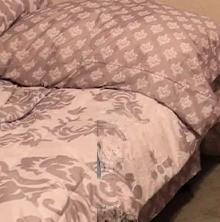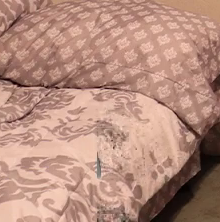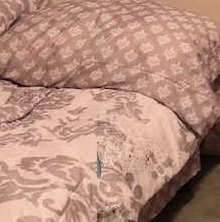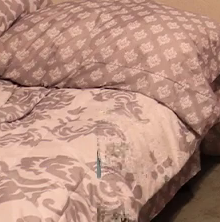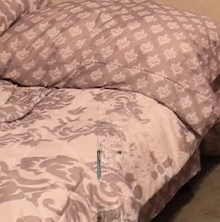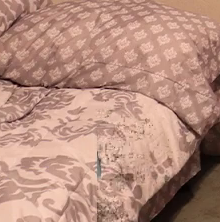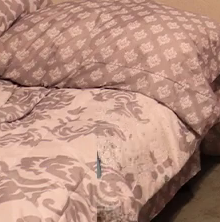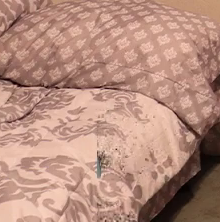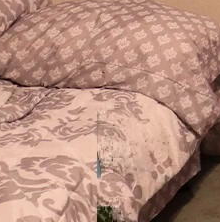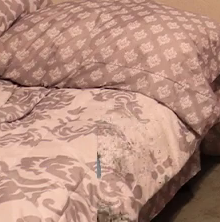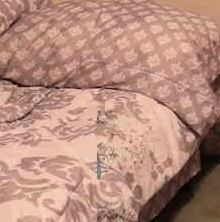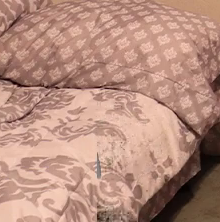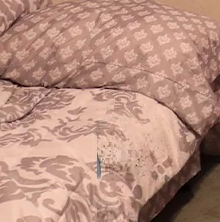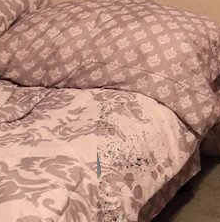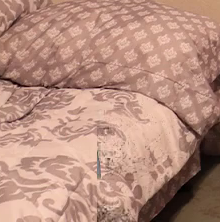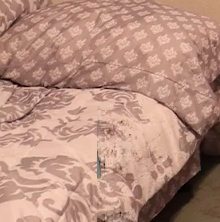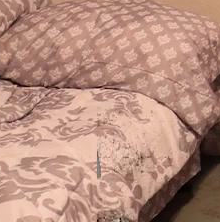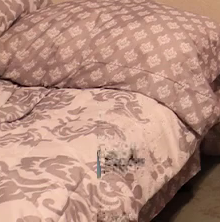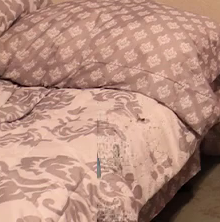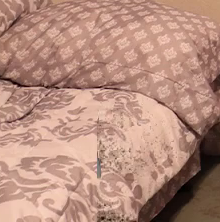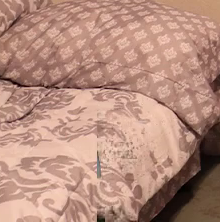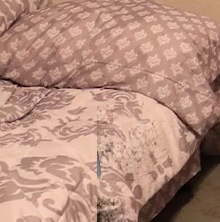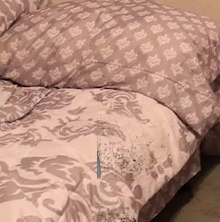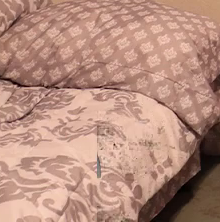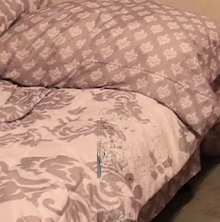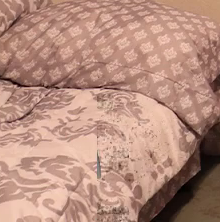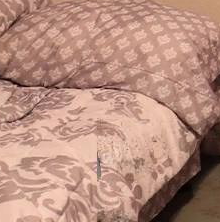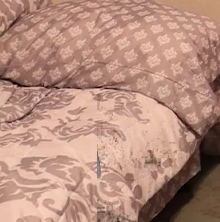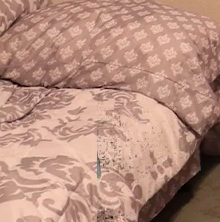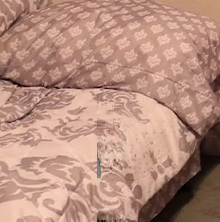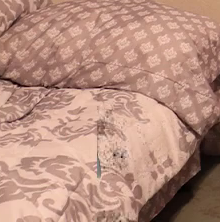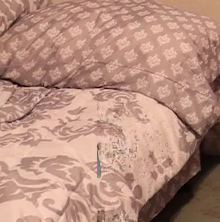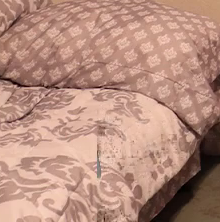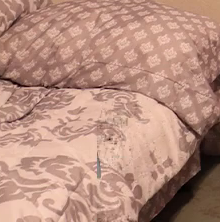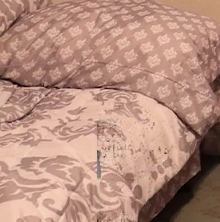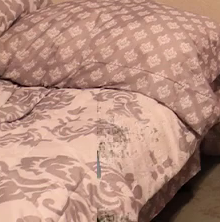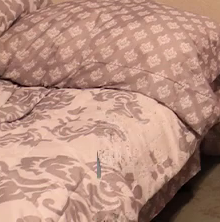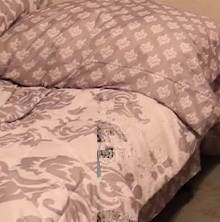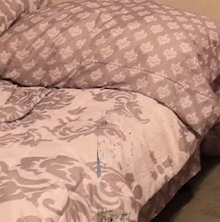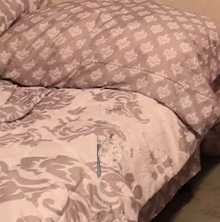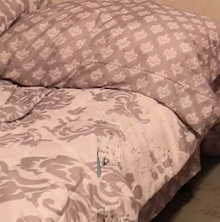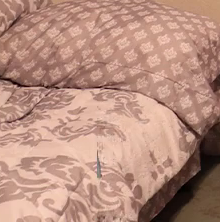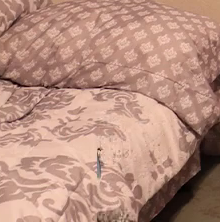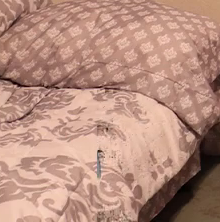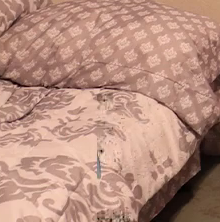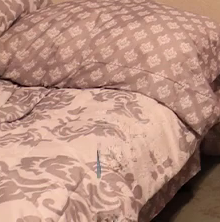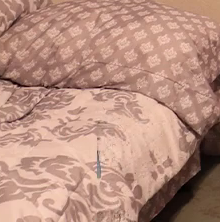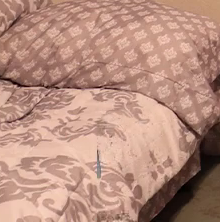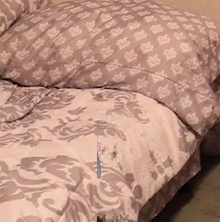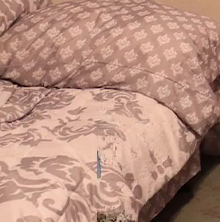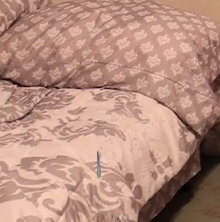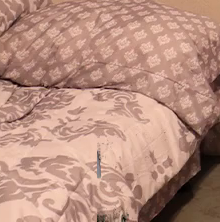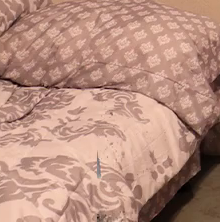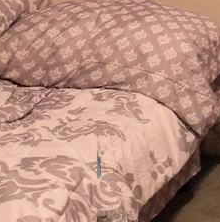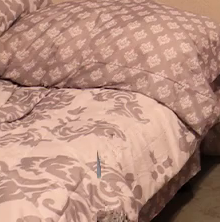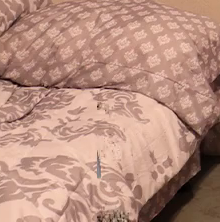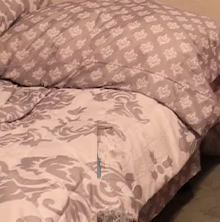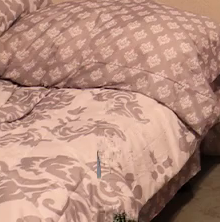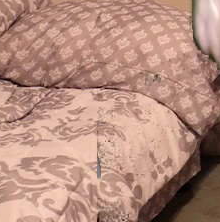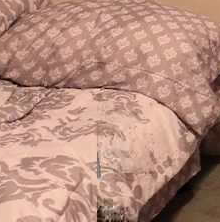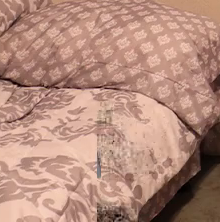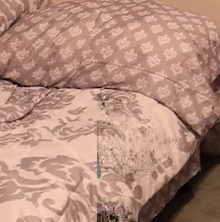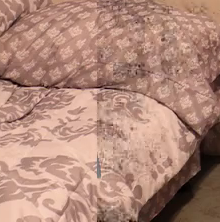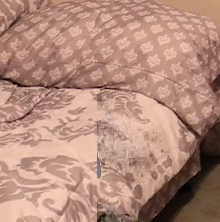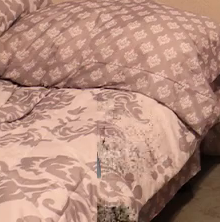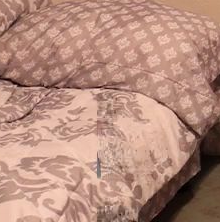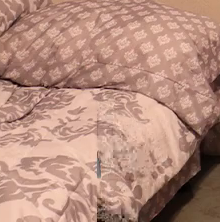know, something in the back of my mind would just like be a little worried and be like, why? I don't know, just be worried. I'm like, okay. So, and I'm